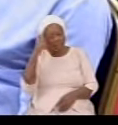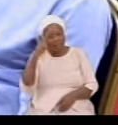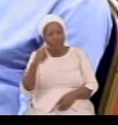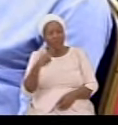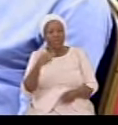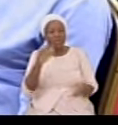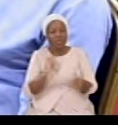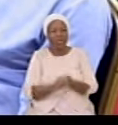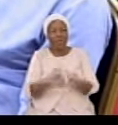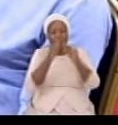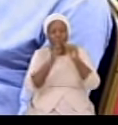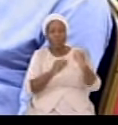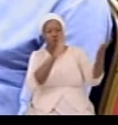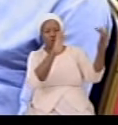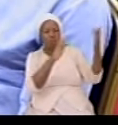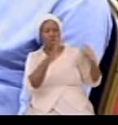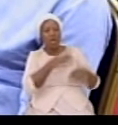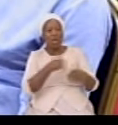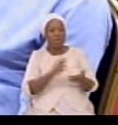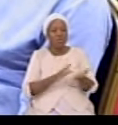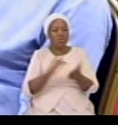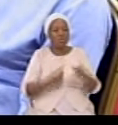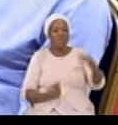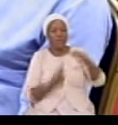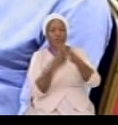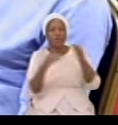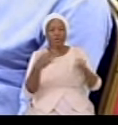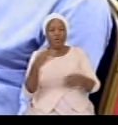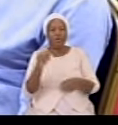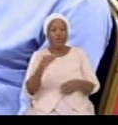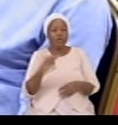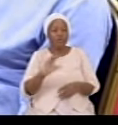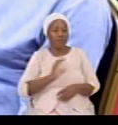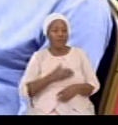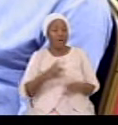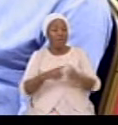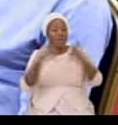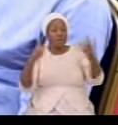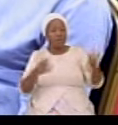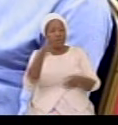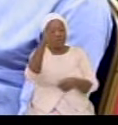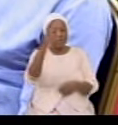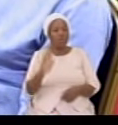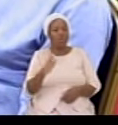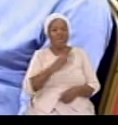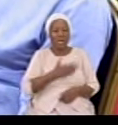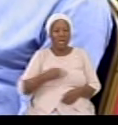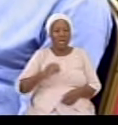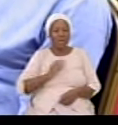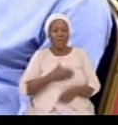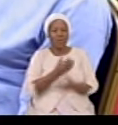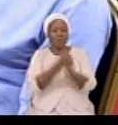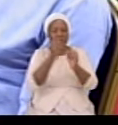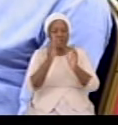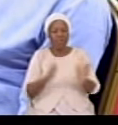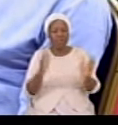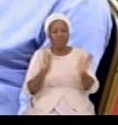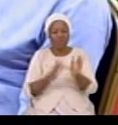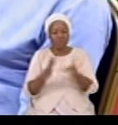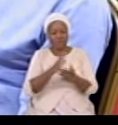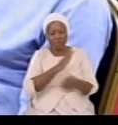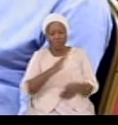blessed hope and the glorious appearing of our great God and our Savior